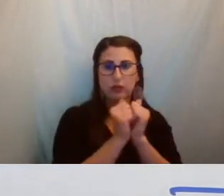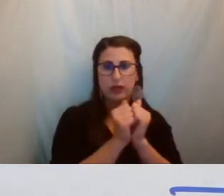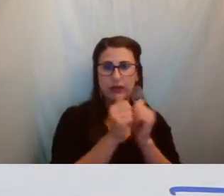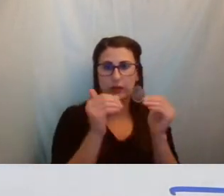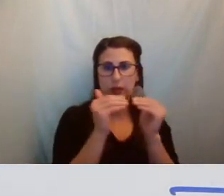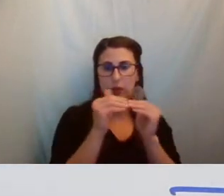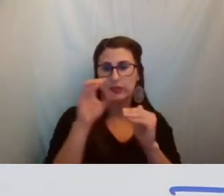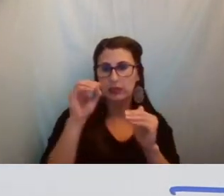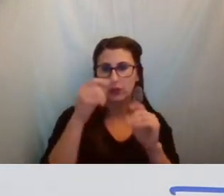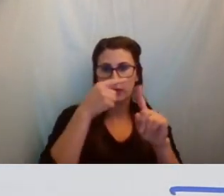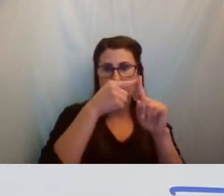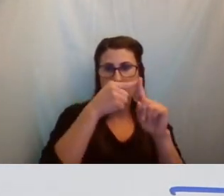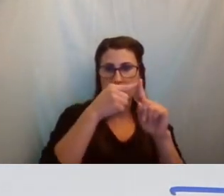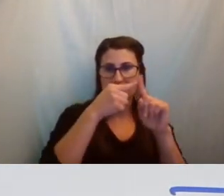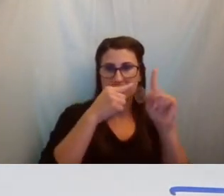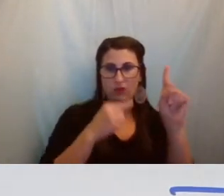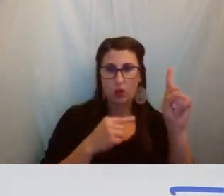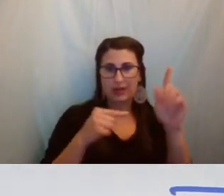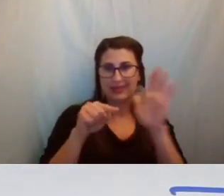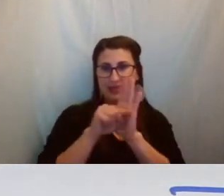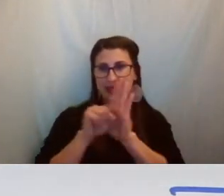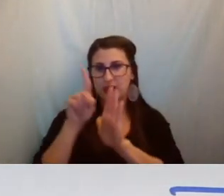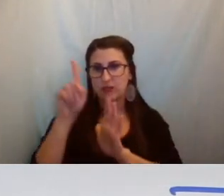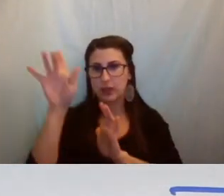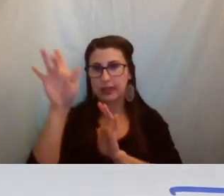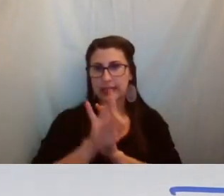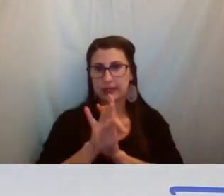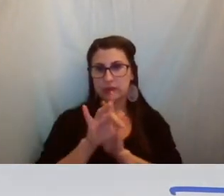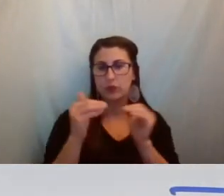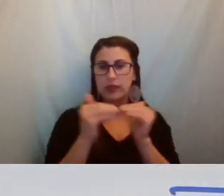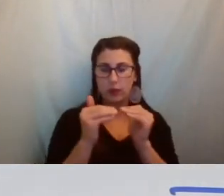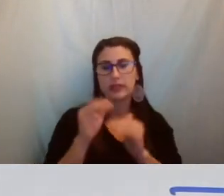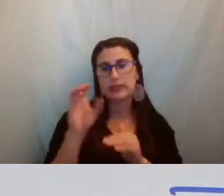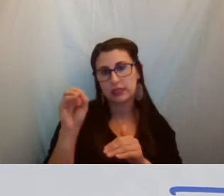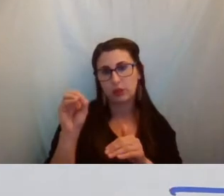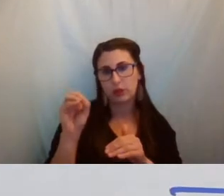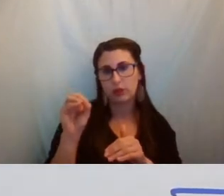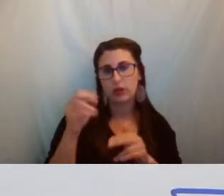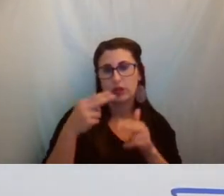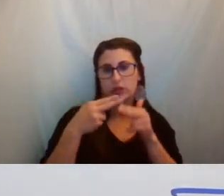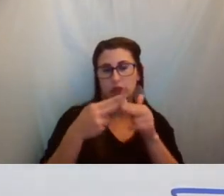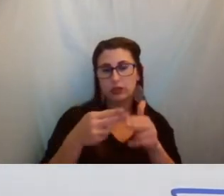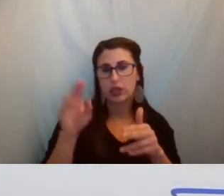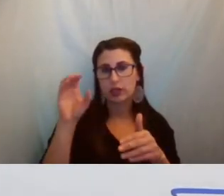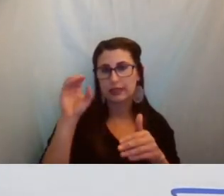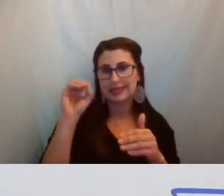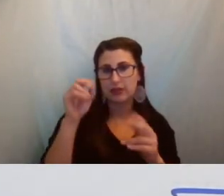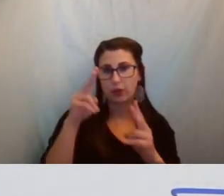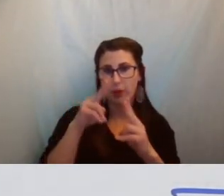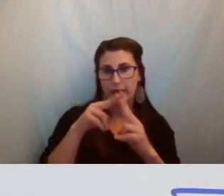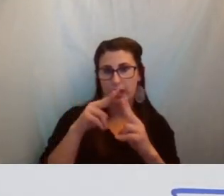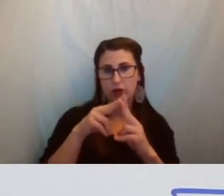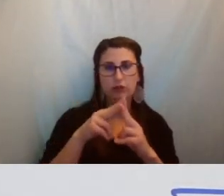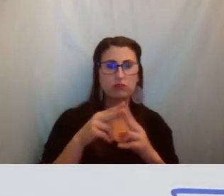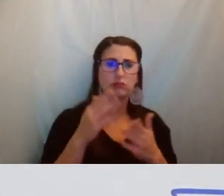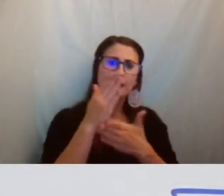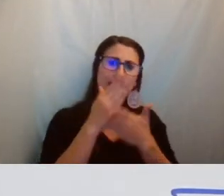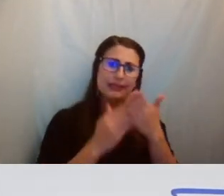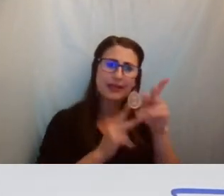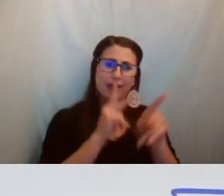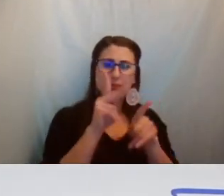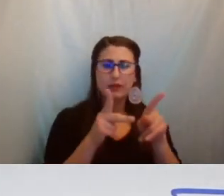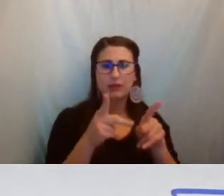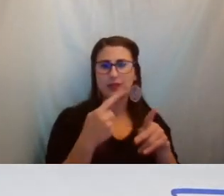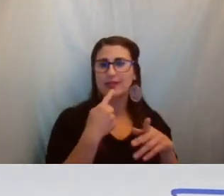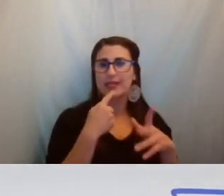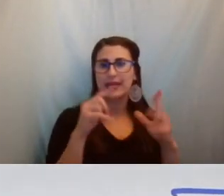when you add them up it equals 0. A positive 1 and a negative 1 cancel out to make 0, so it's called a zero pair. Or